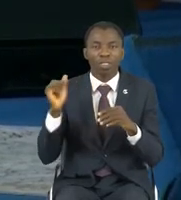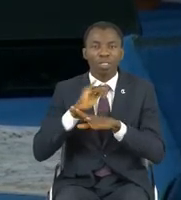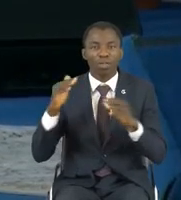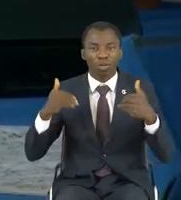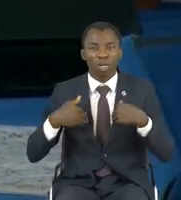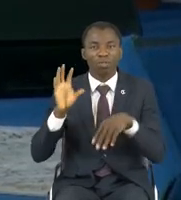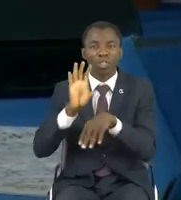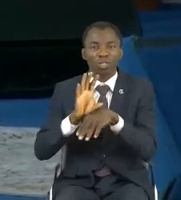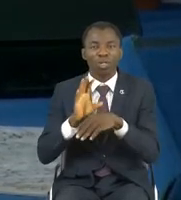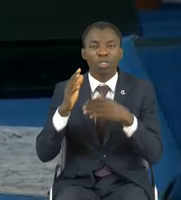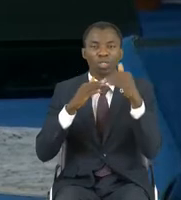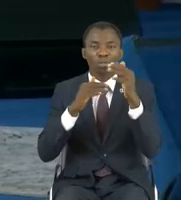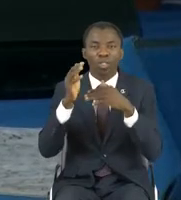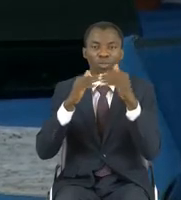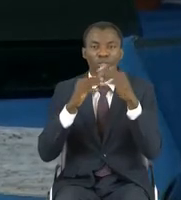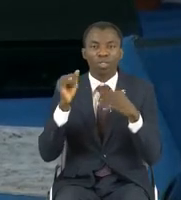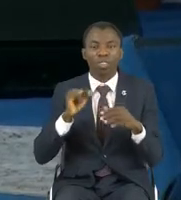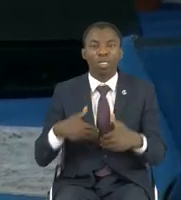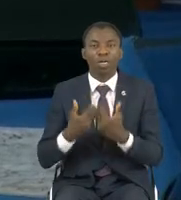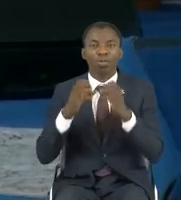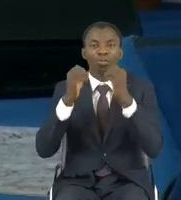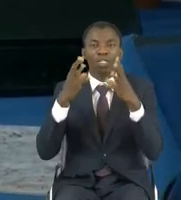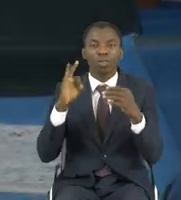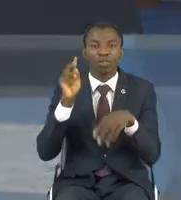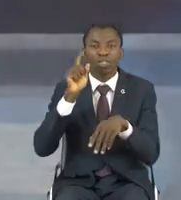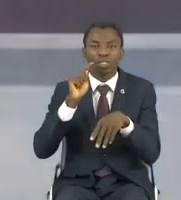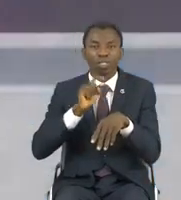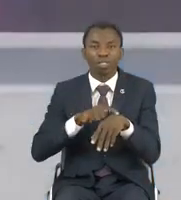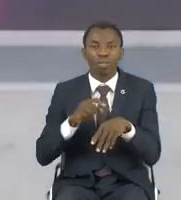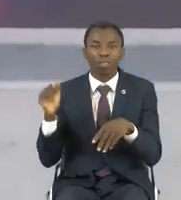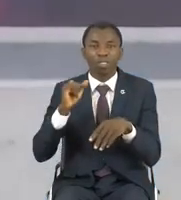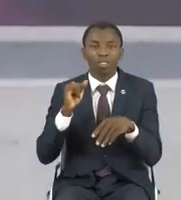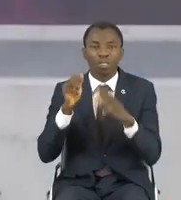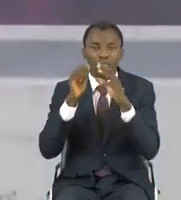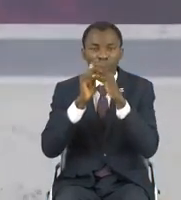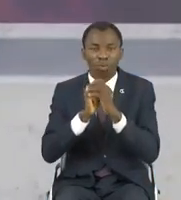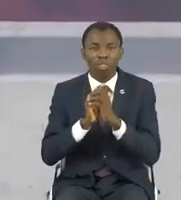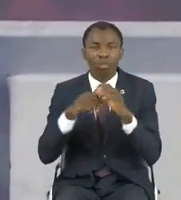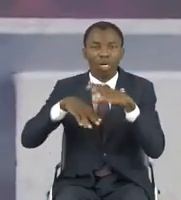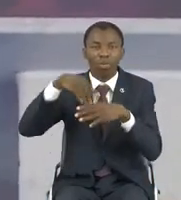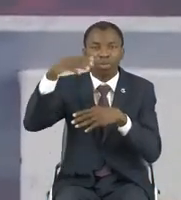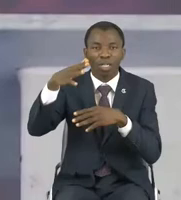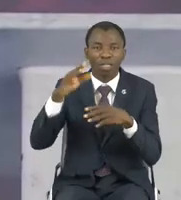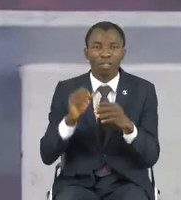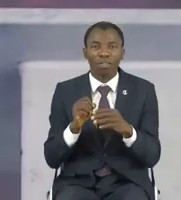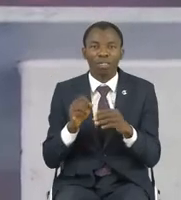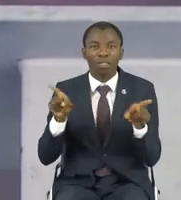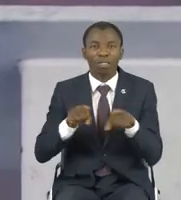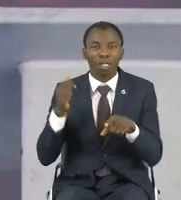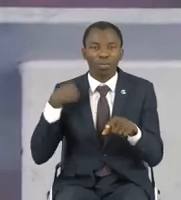building. And many of the times, they worshiped outside, like you are doing